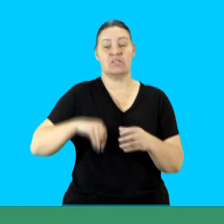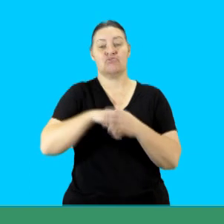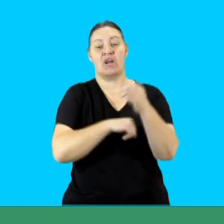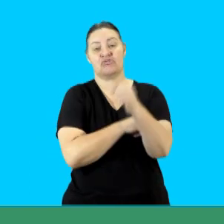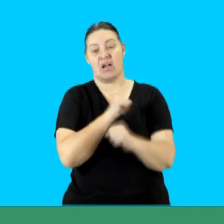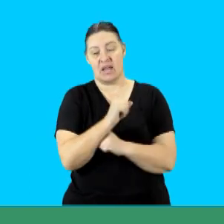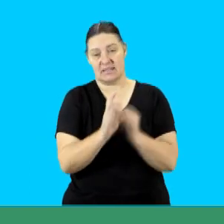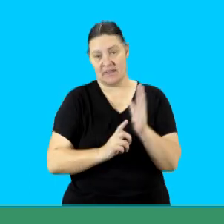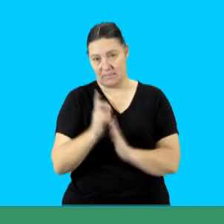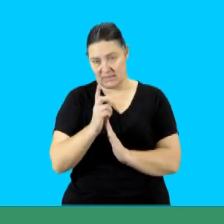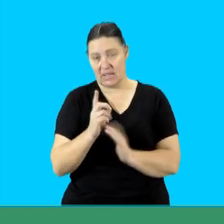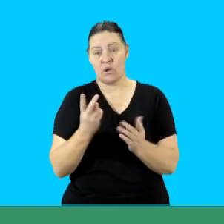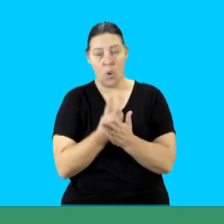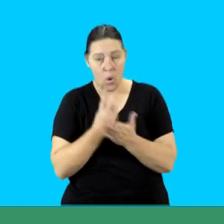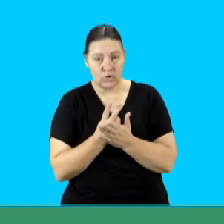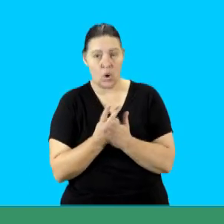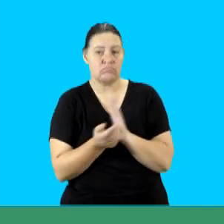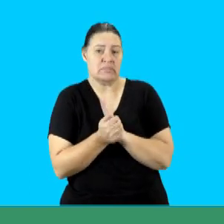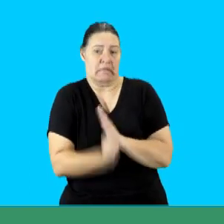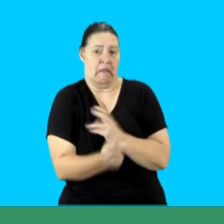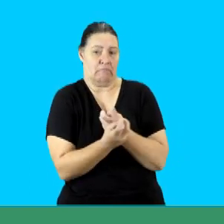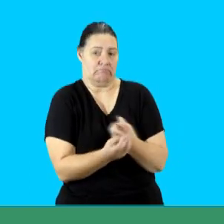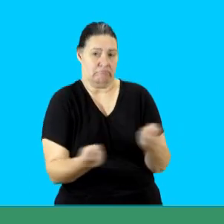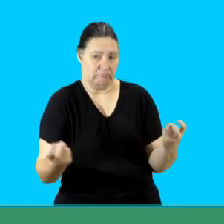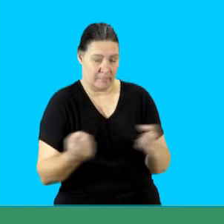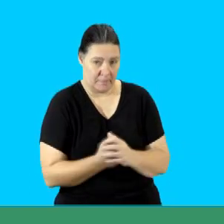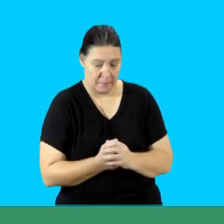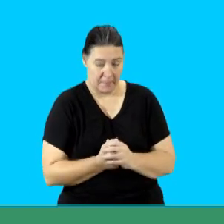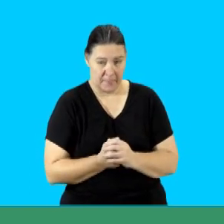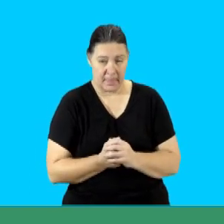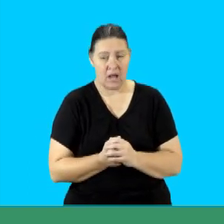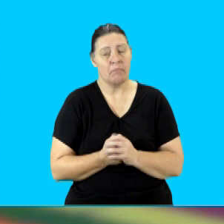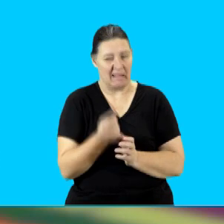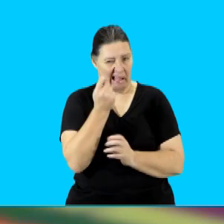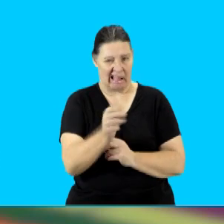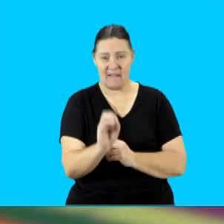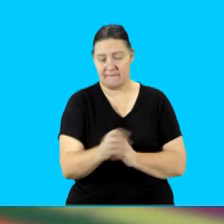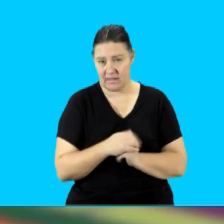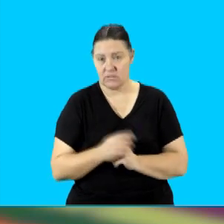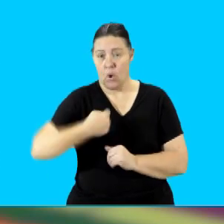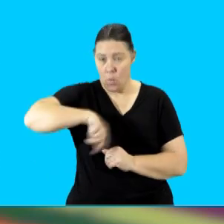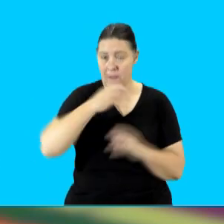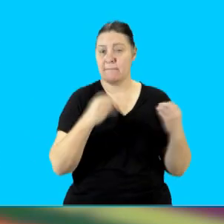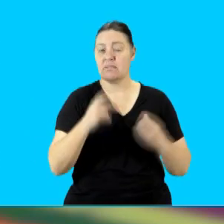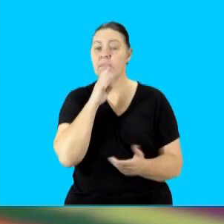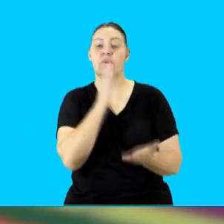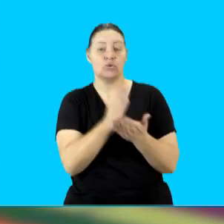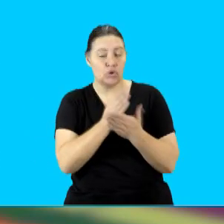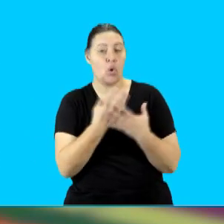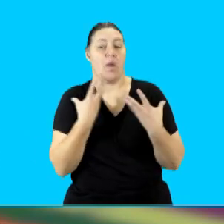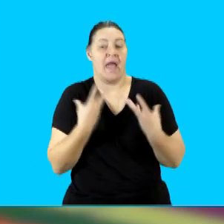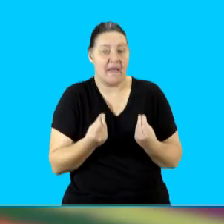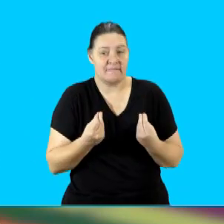infrastructure development and scarce resources. So as a business, we need to make sure that we have